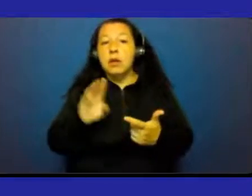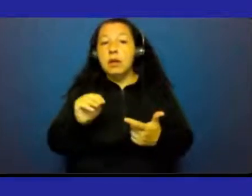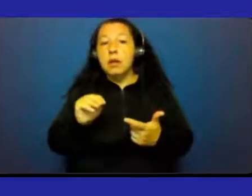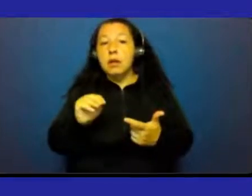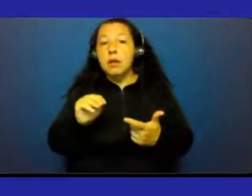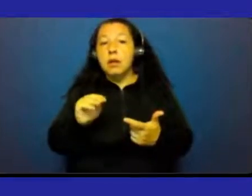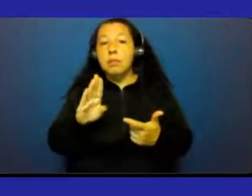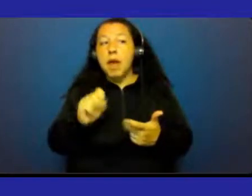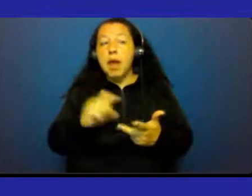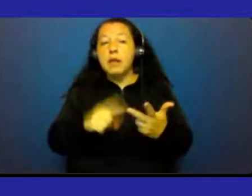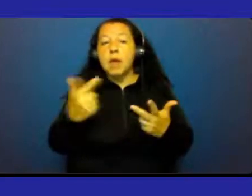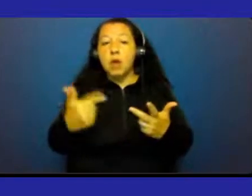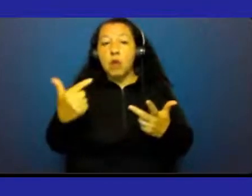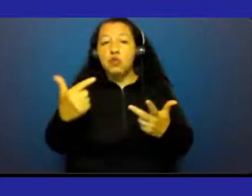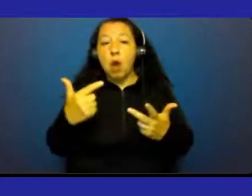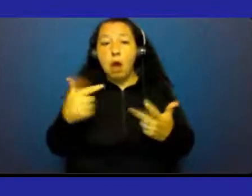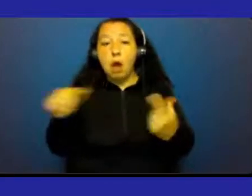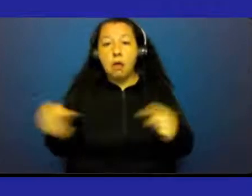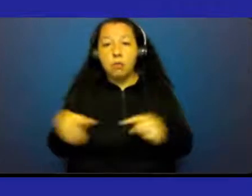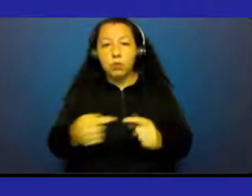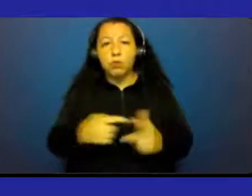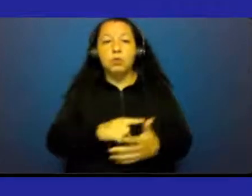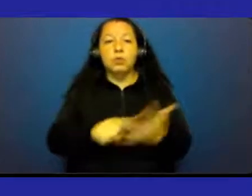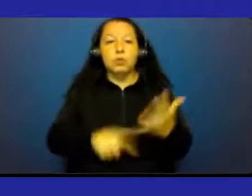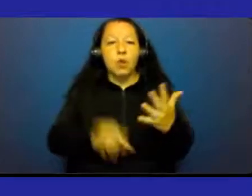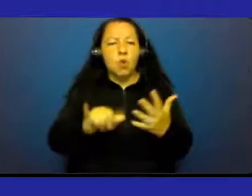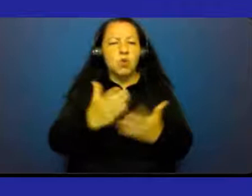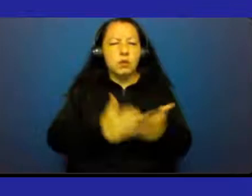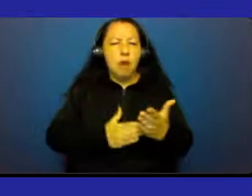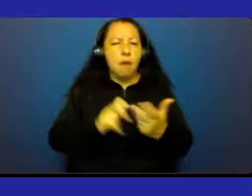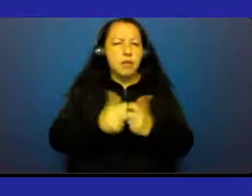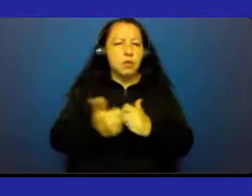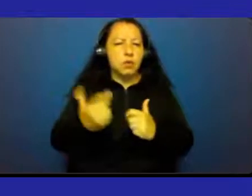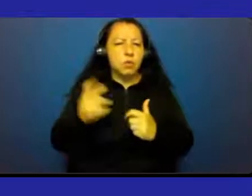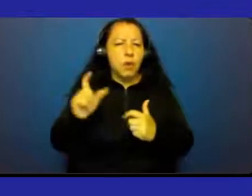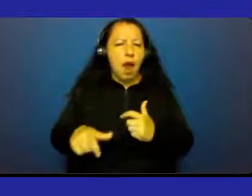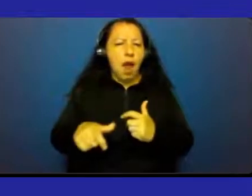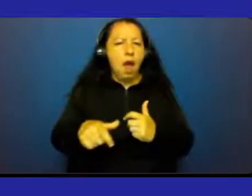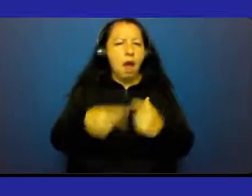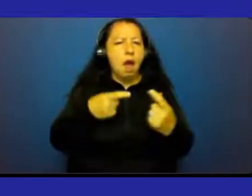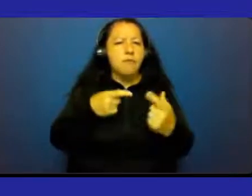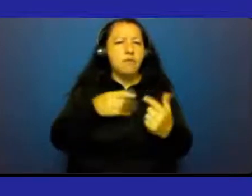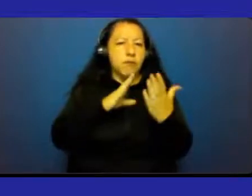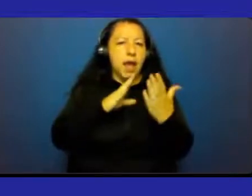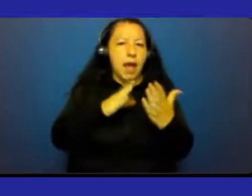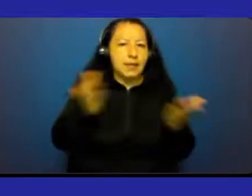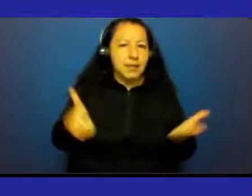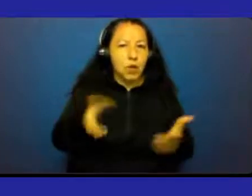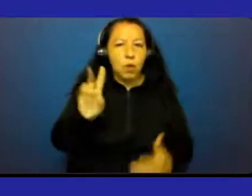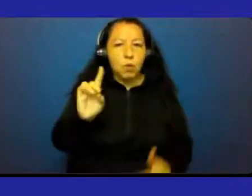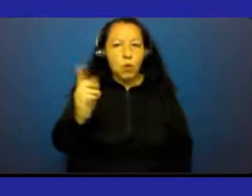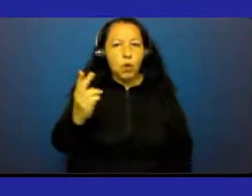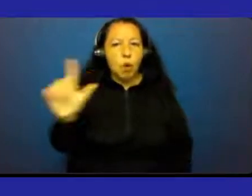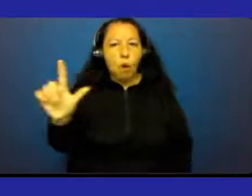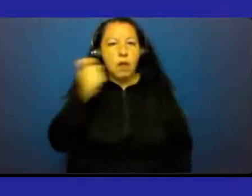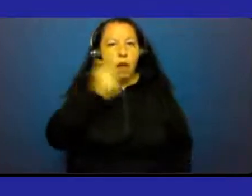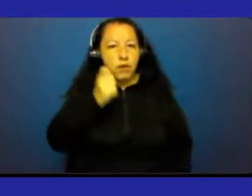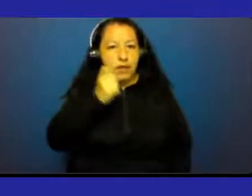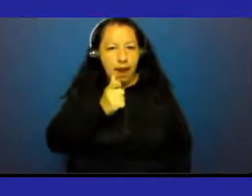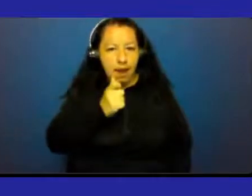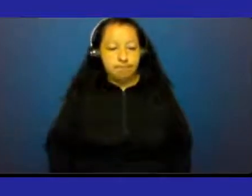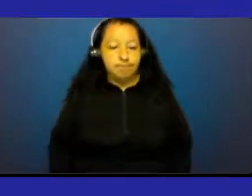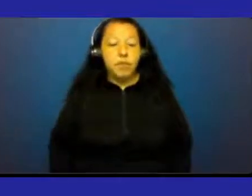gunshot injuries. Those are some of the issues that we have to deal at Woodhull on a daily basis. We are